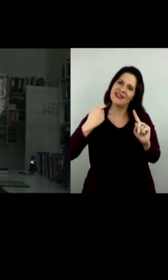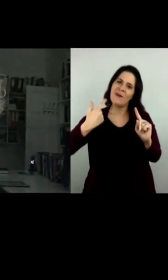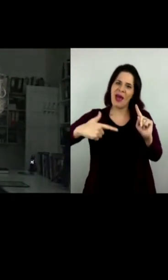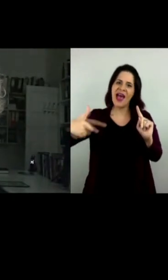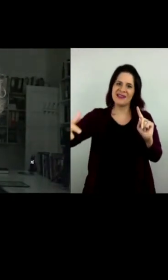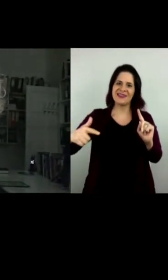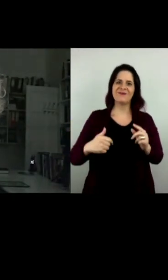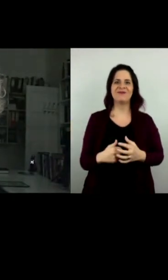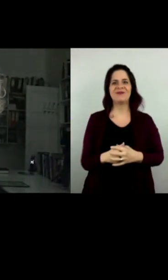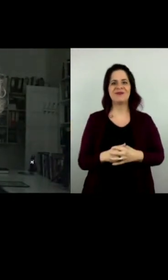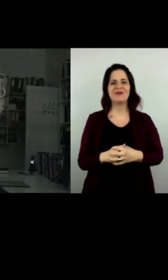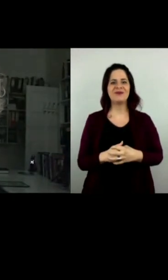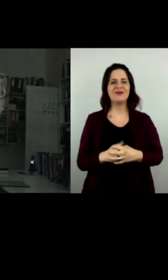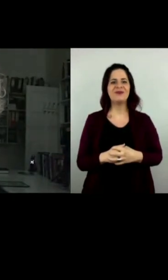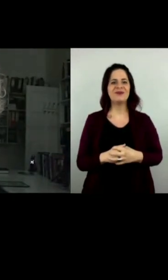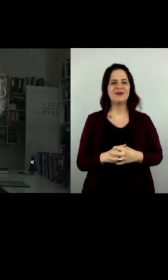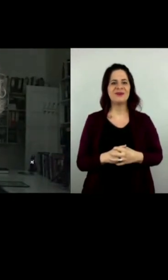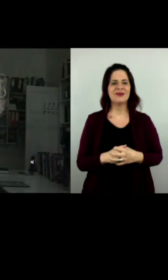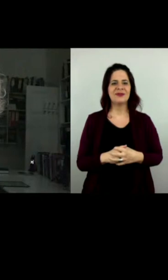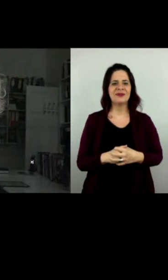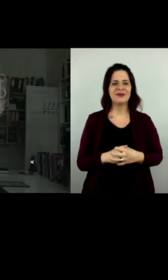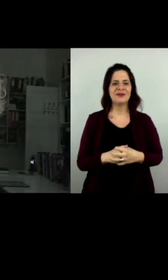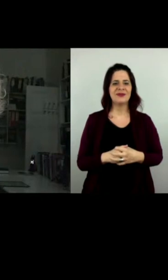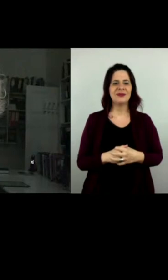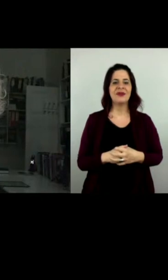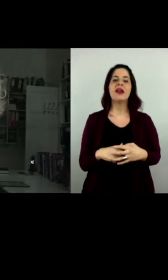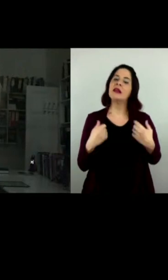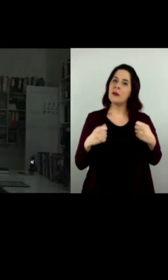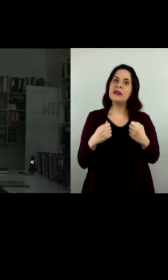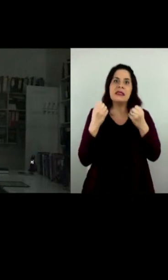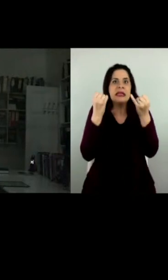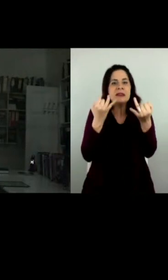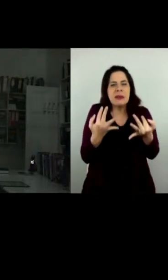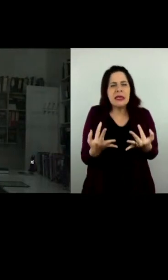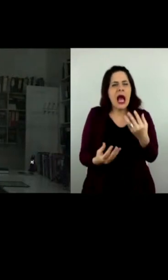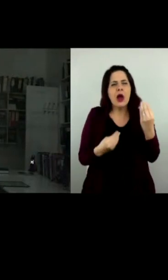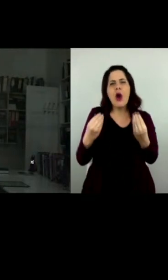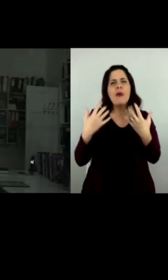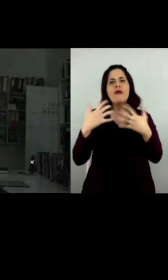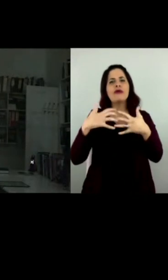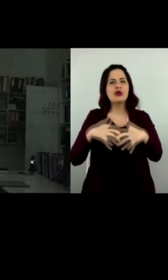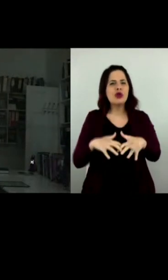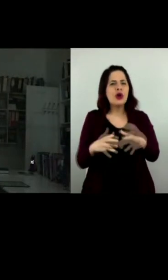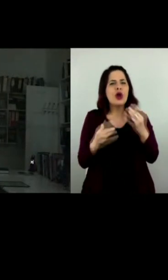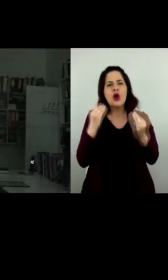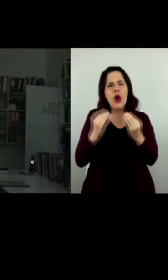kind enough to explain a bit how it works. And